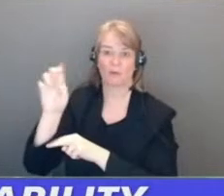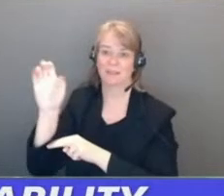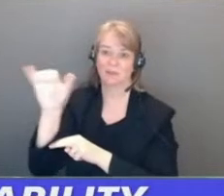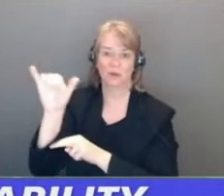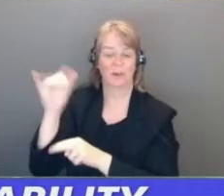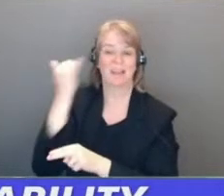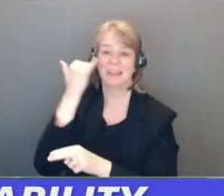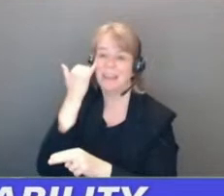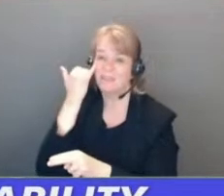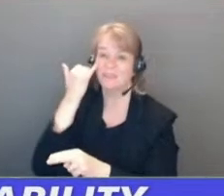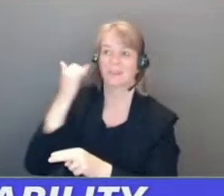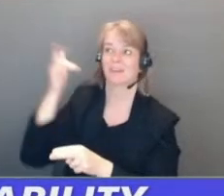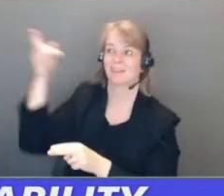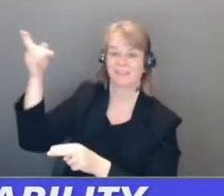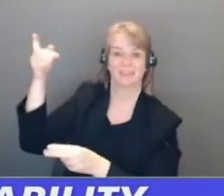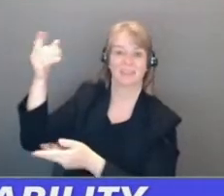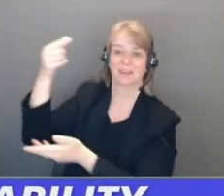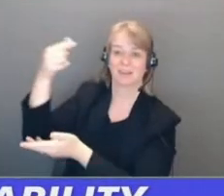Hello.